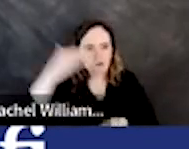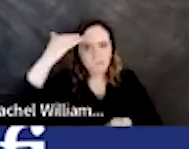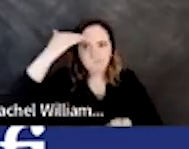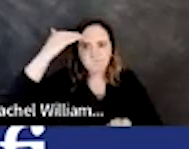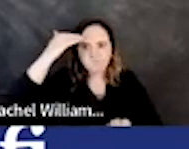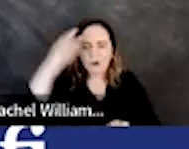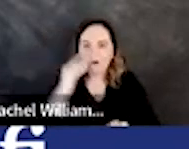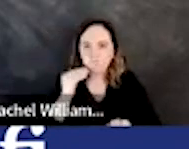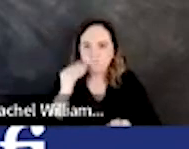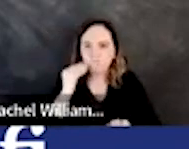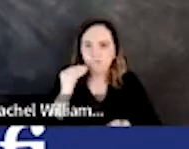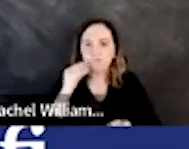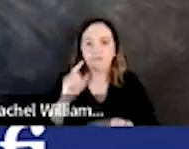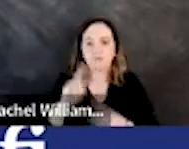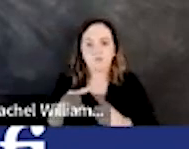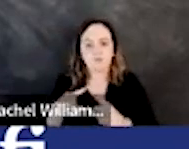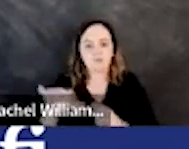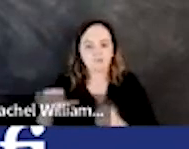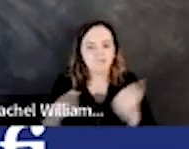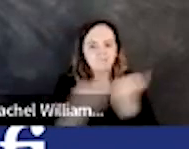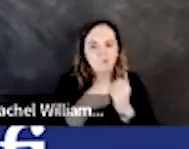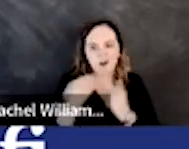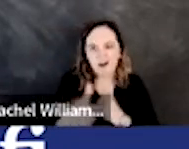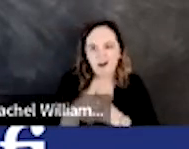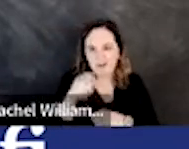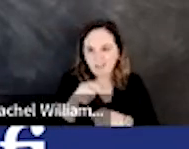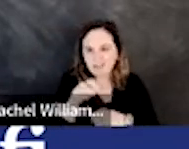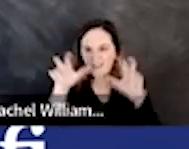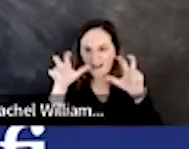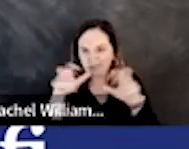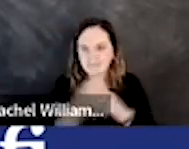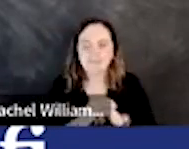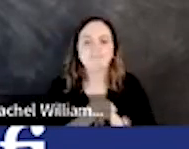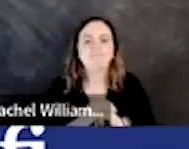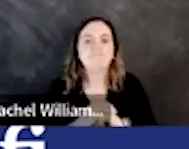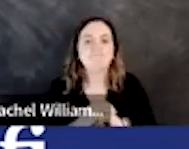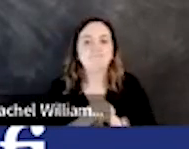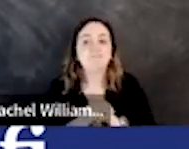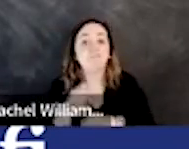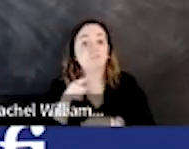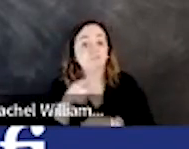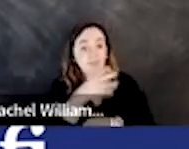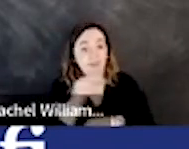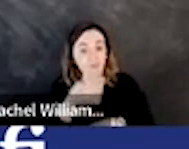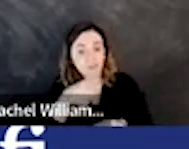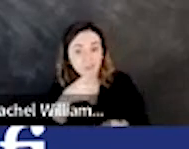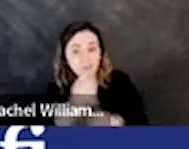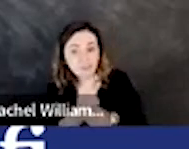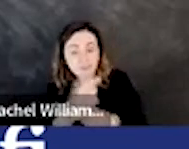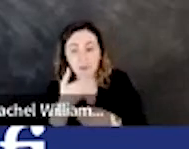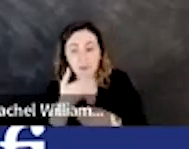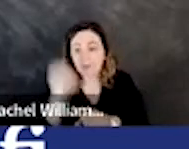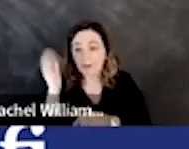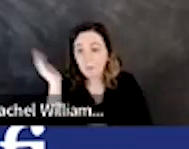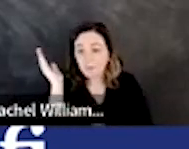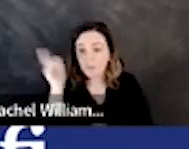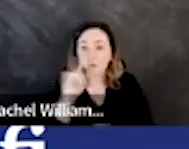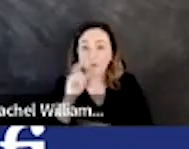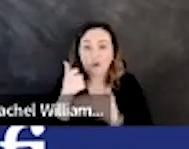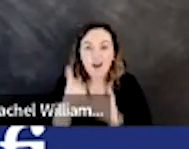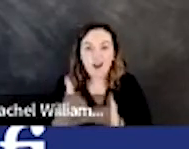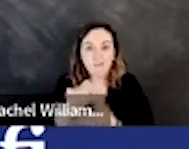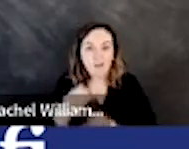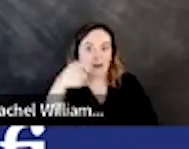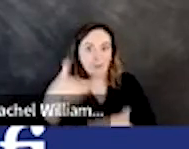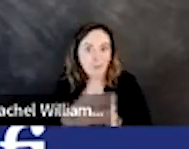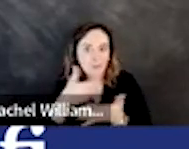and experiences to support other Jordan students. She and her sister created a presentation to help orient